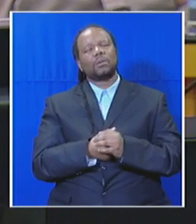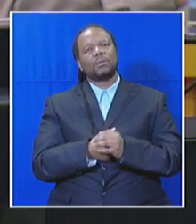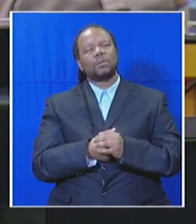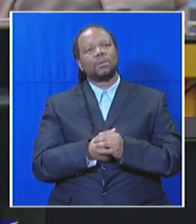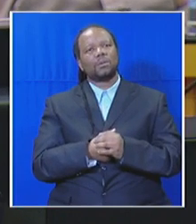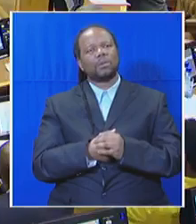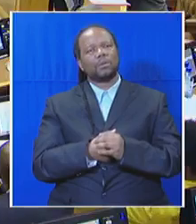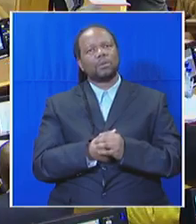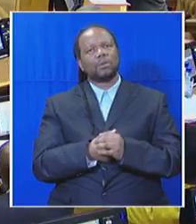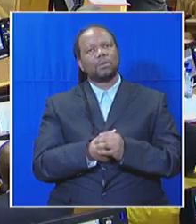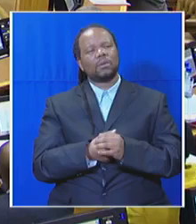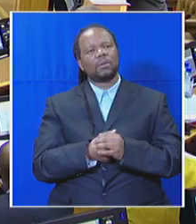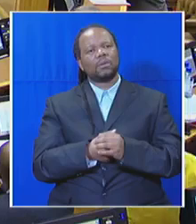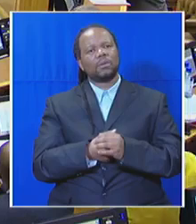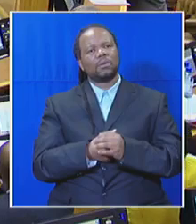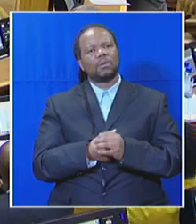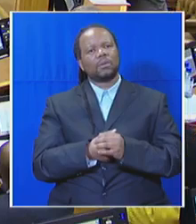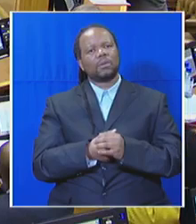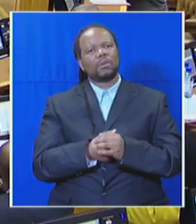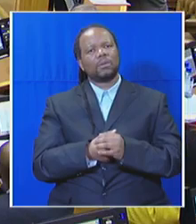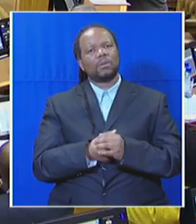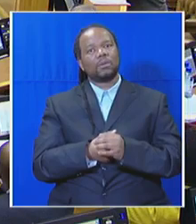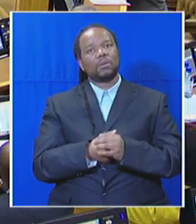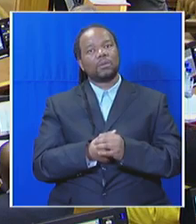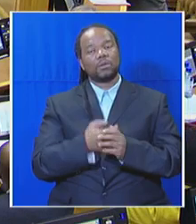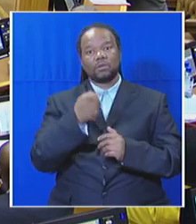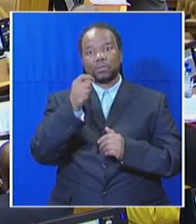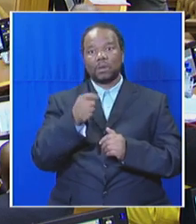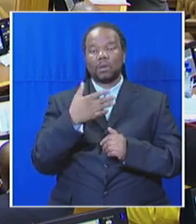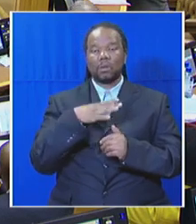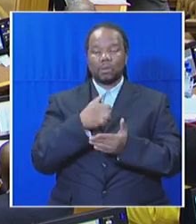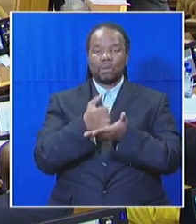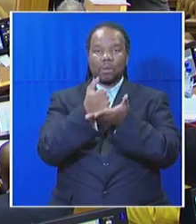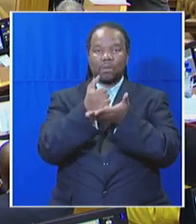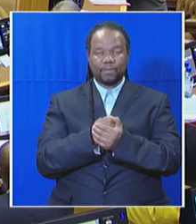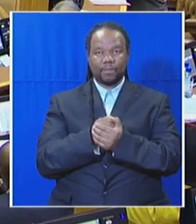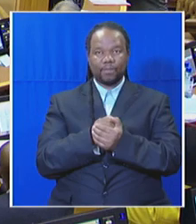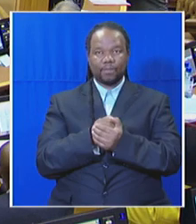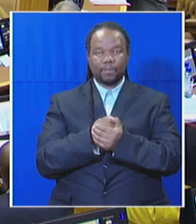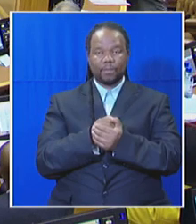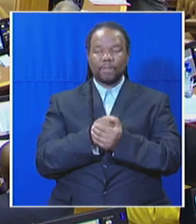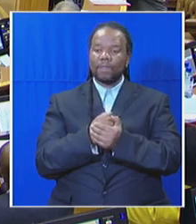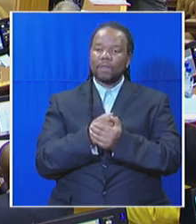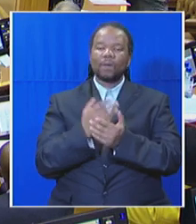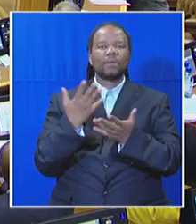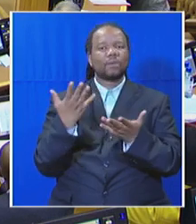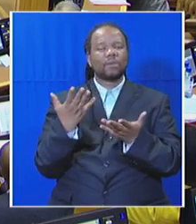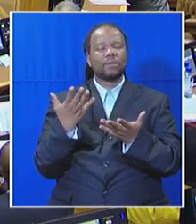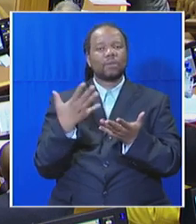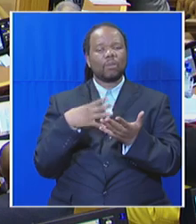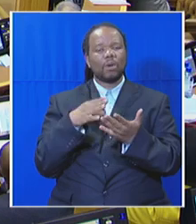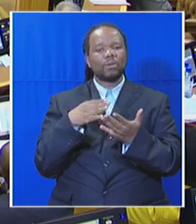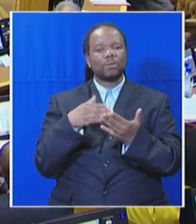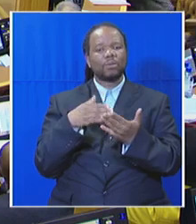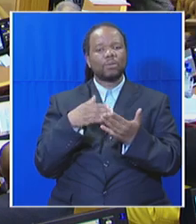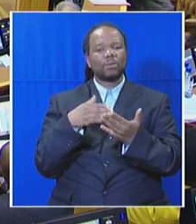Speaker, on a point of privilege. The government of truth or is simple as well. Simple, record on Madam President, the Feds or